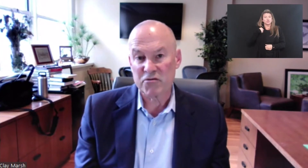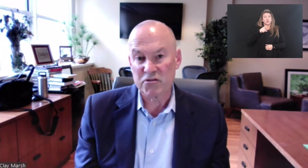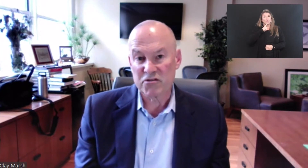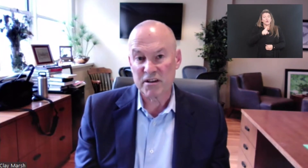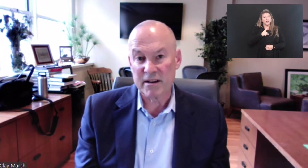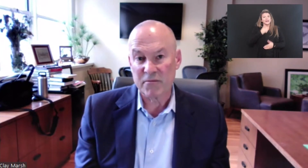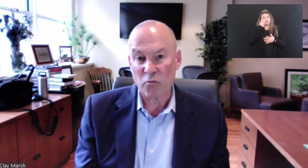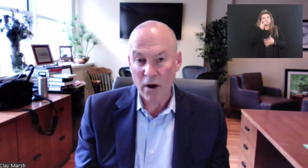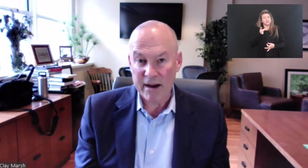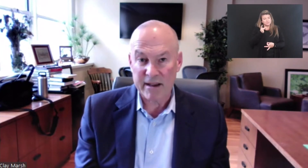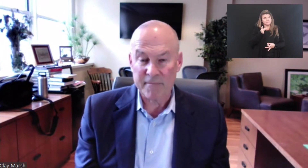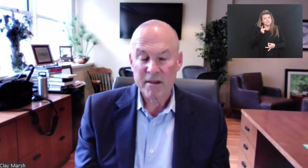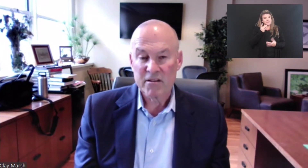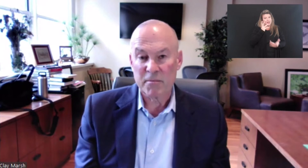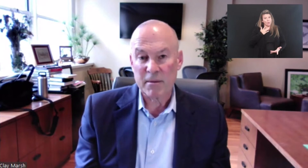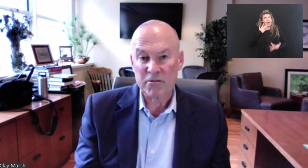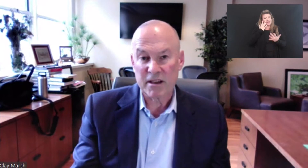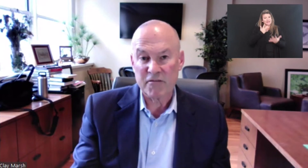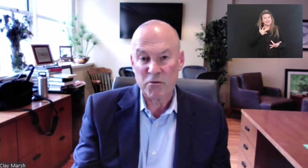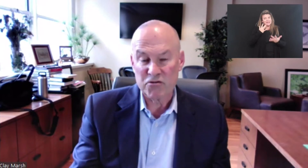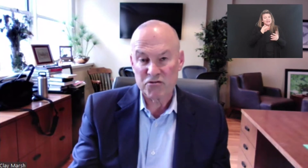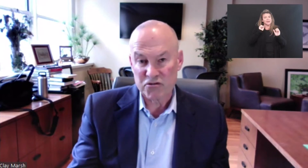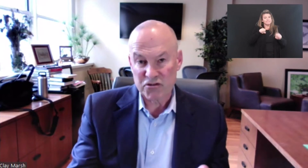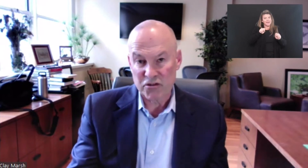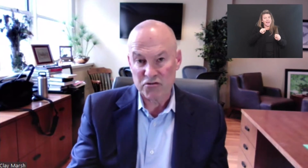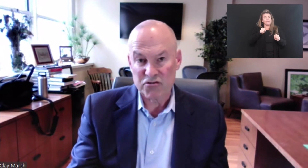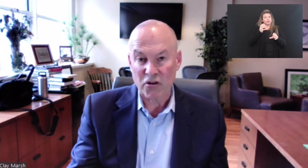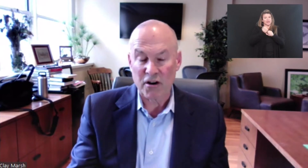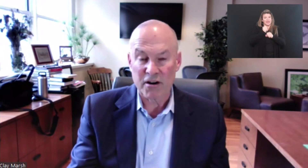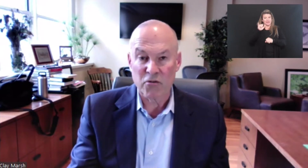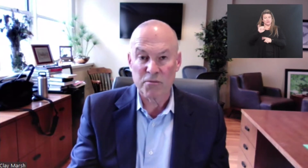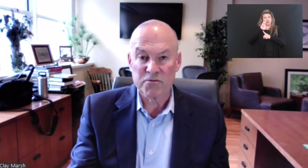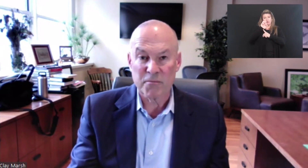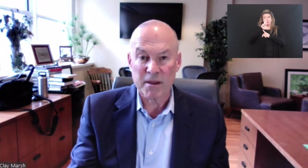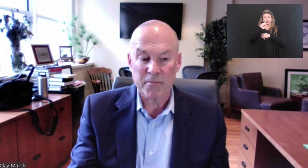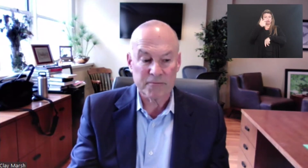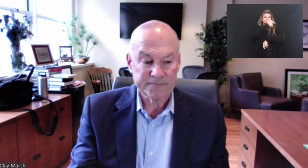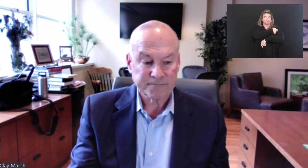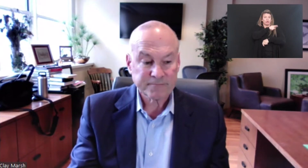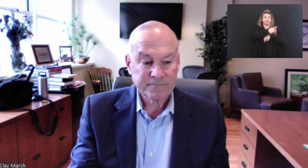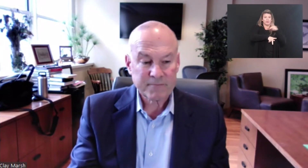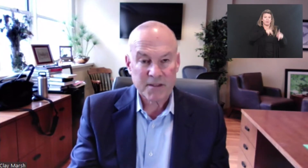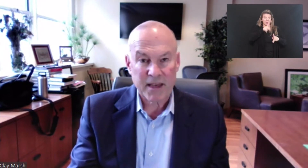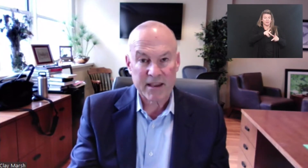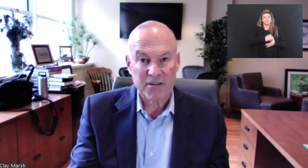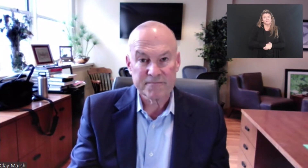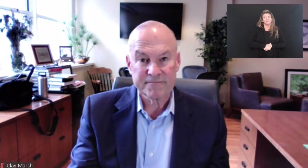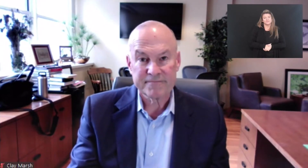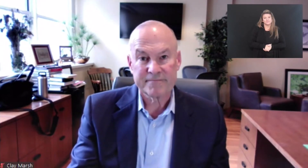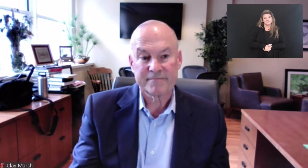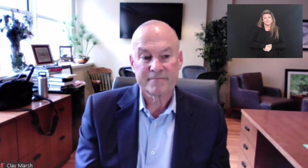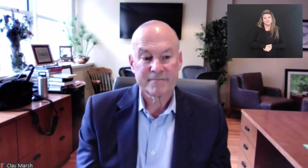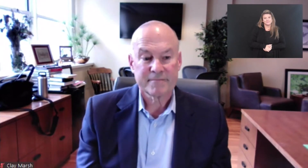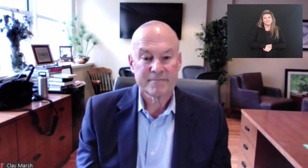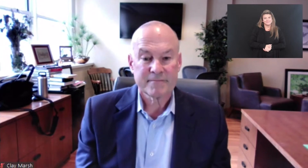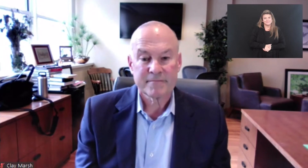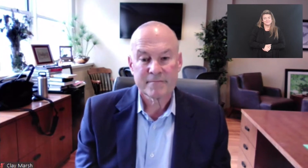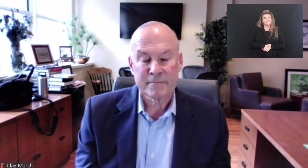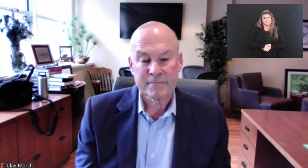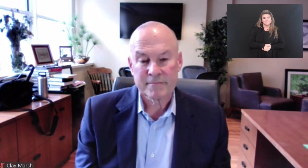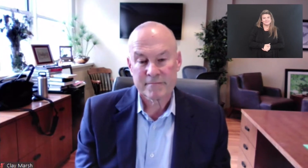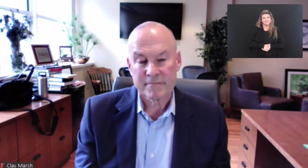much interested in waiting to be able to give boosters to those targeted groups of people. Thank you.